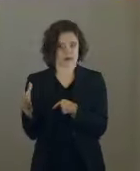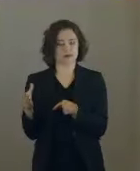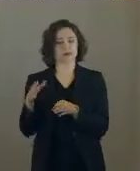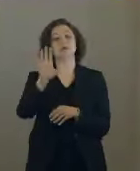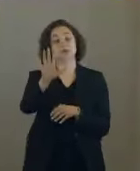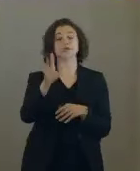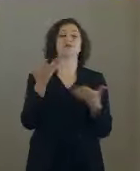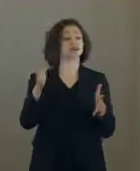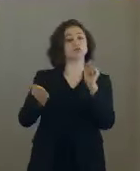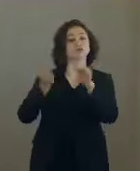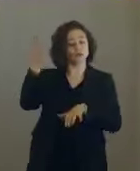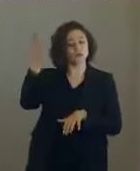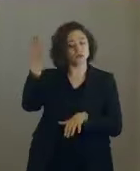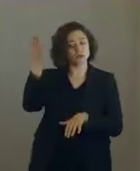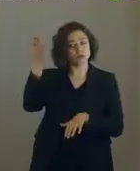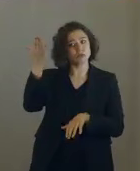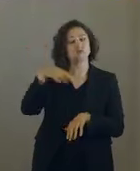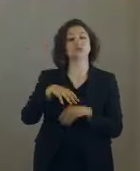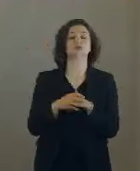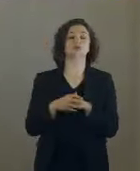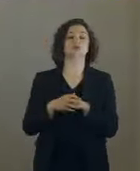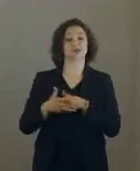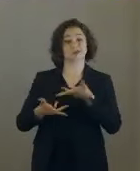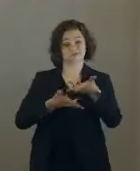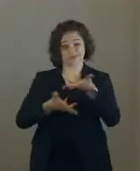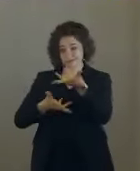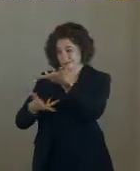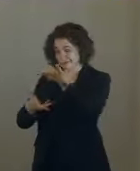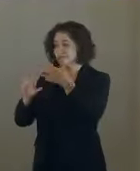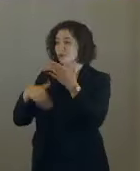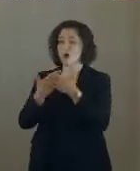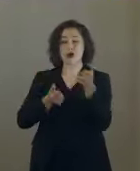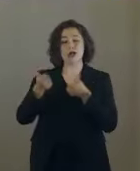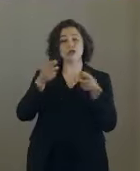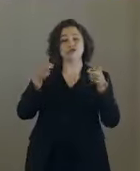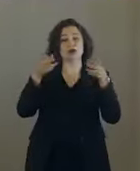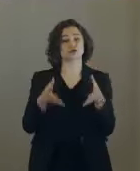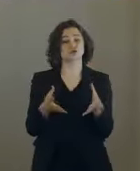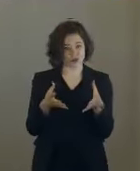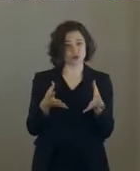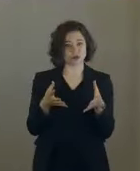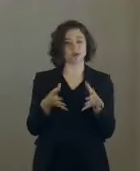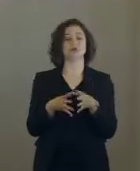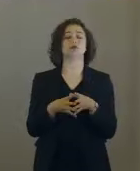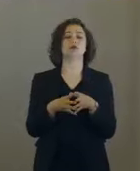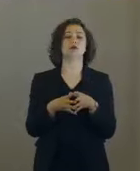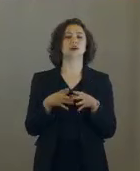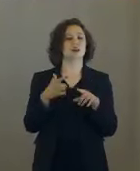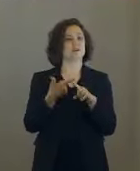did submit that, and it was in consultation with all the division directors. And as a result of that, of